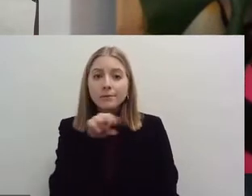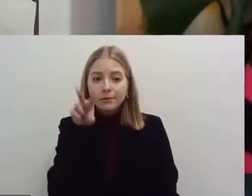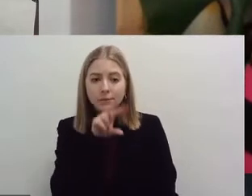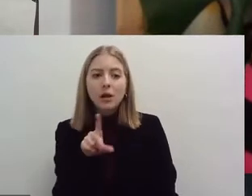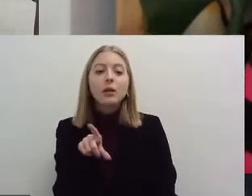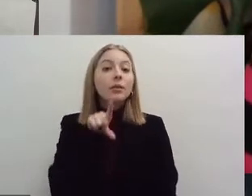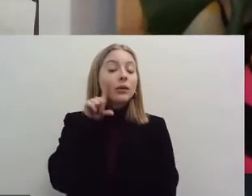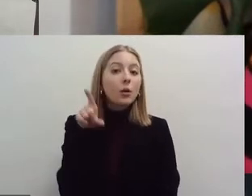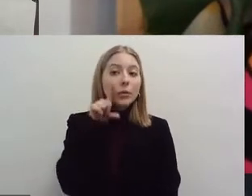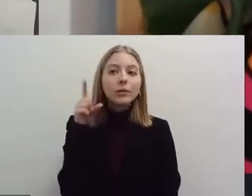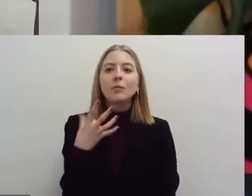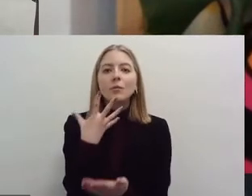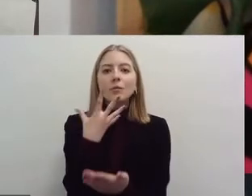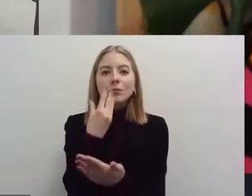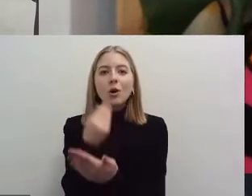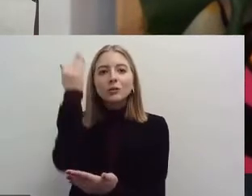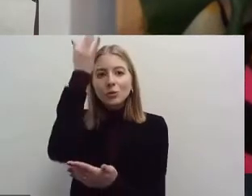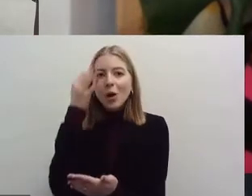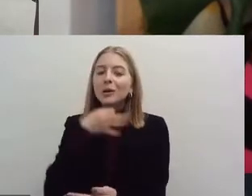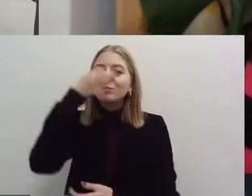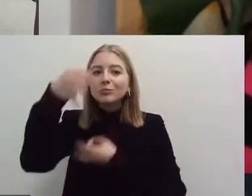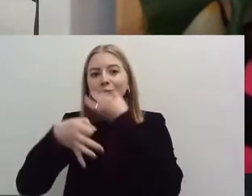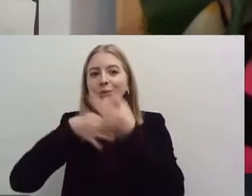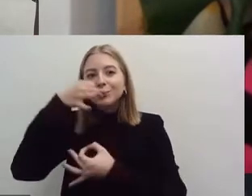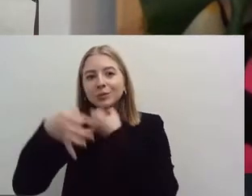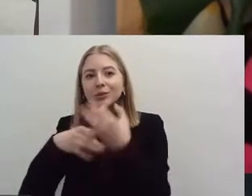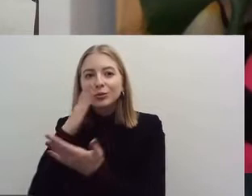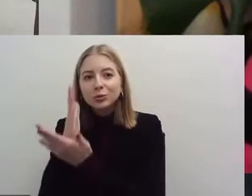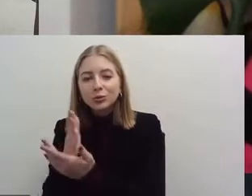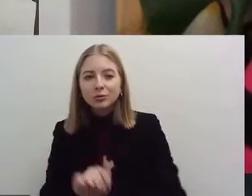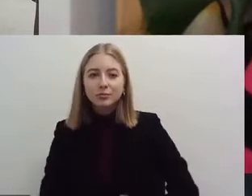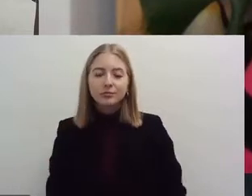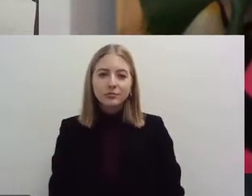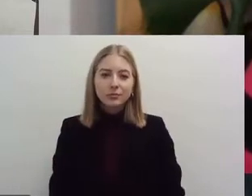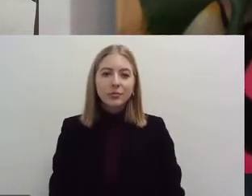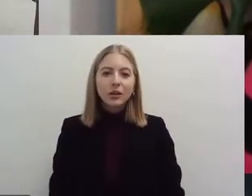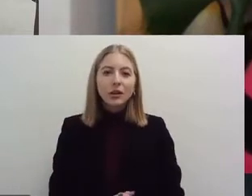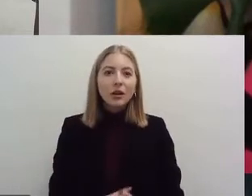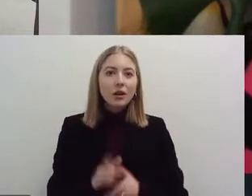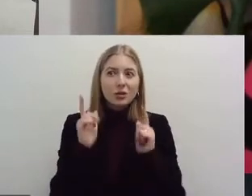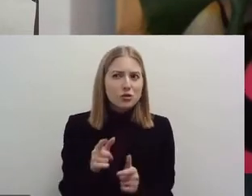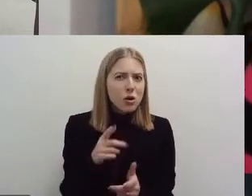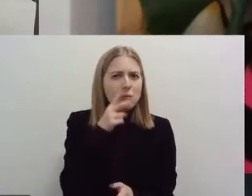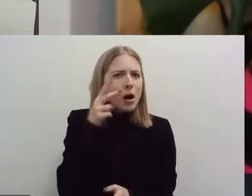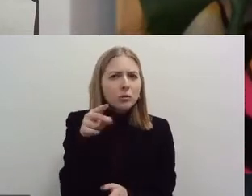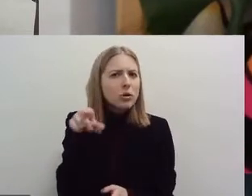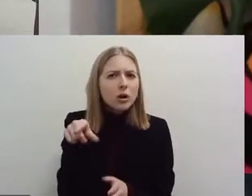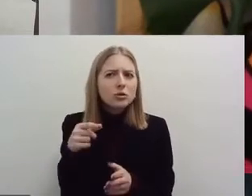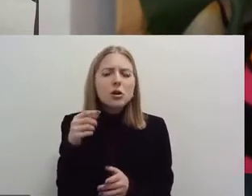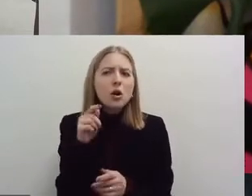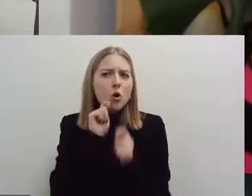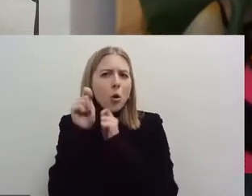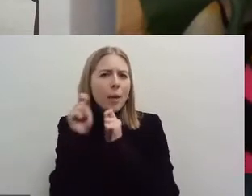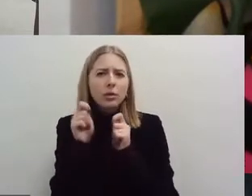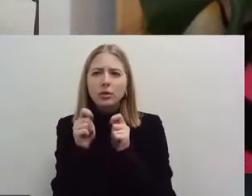if we want the youth to be engaged and be able to try to actually influence their future, it should also be a safe space